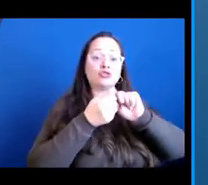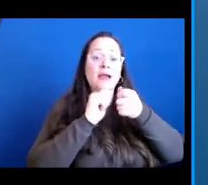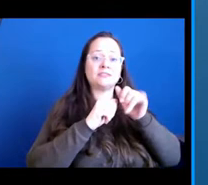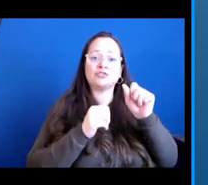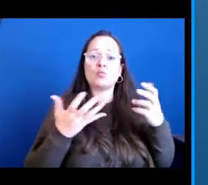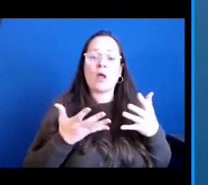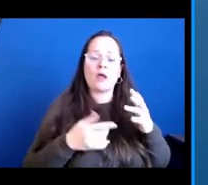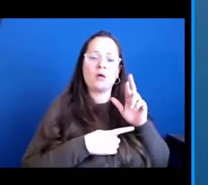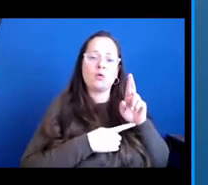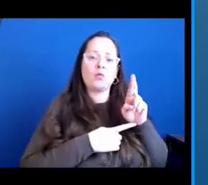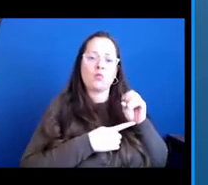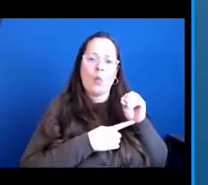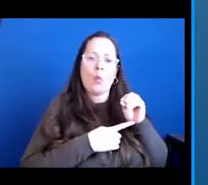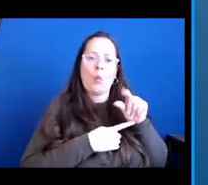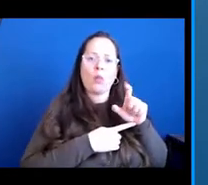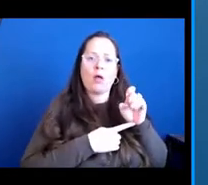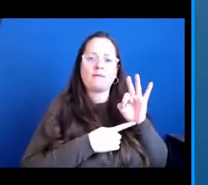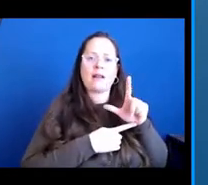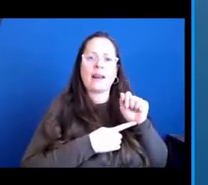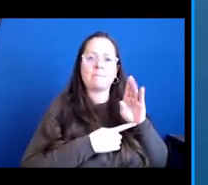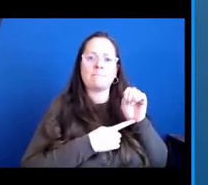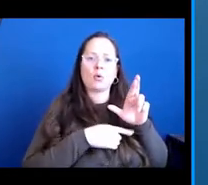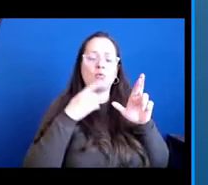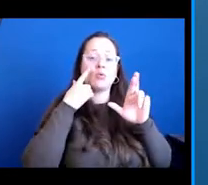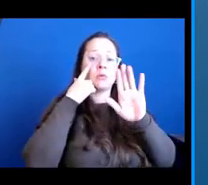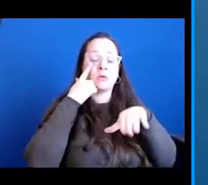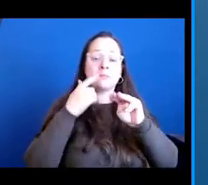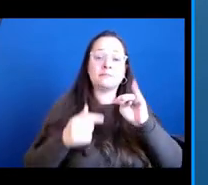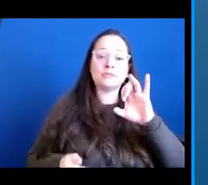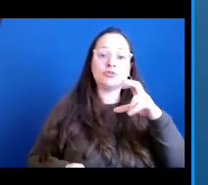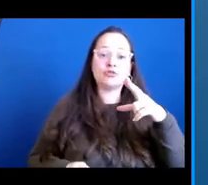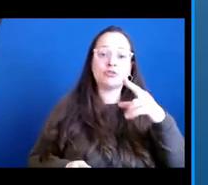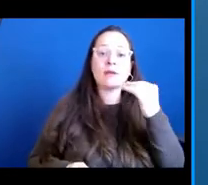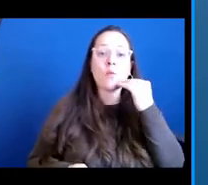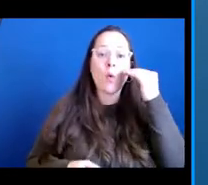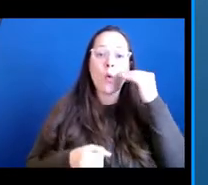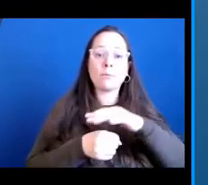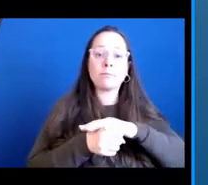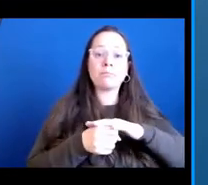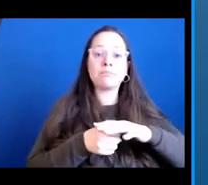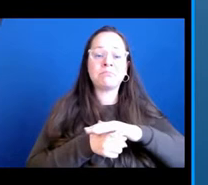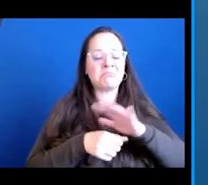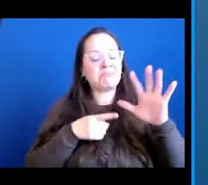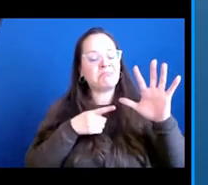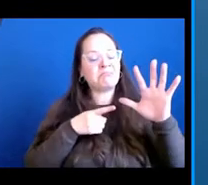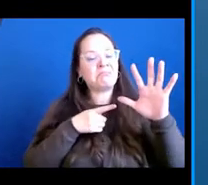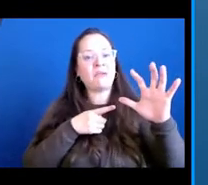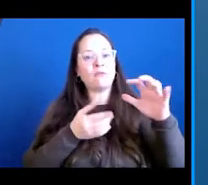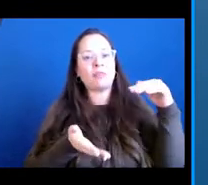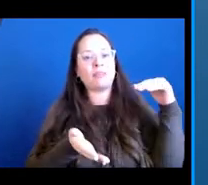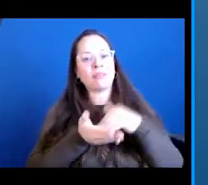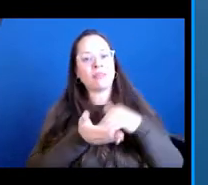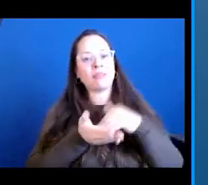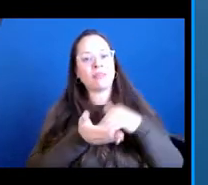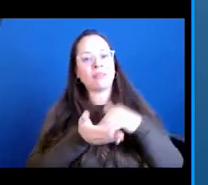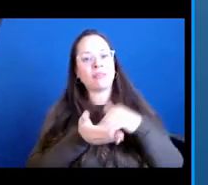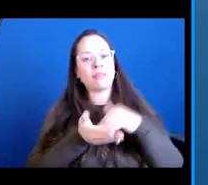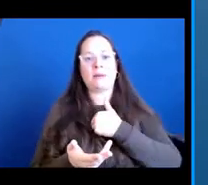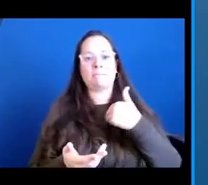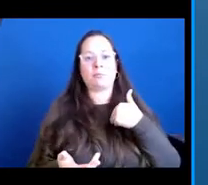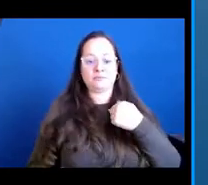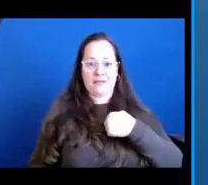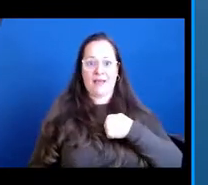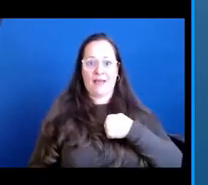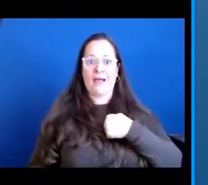Michigan is the home to more than 500 000 union members and I am proud to be one of those